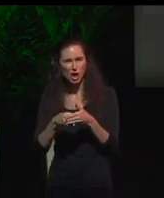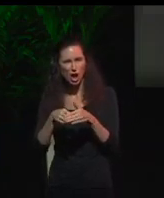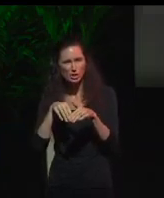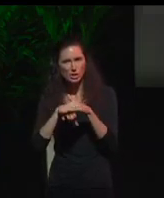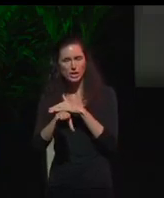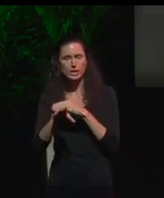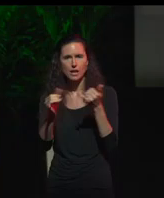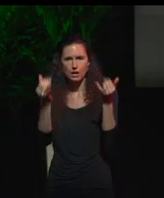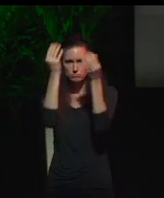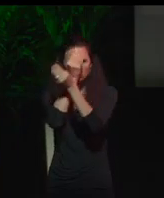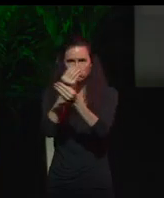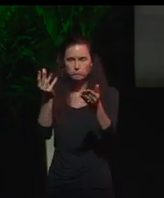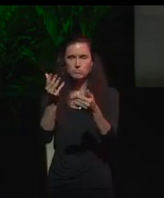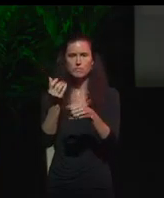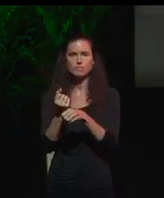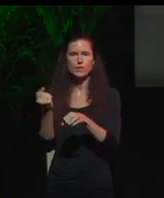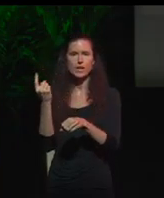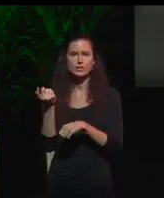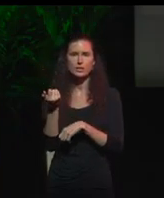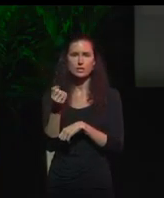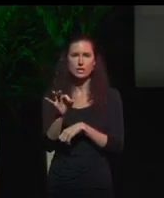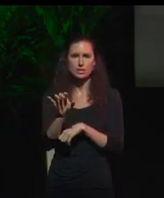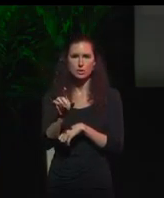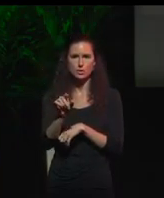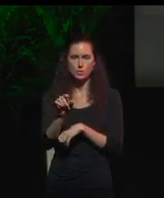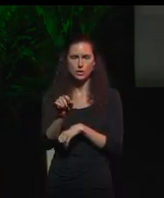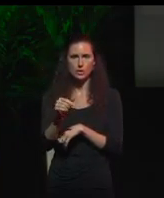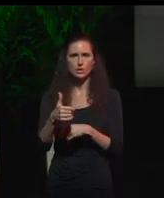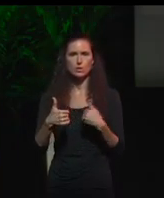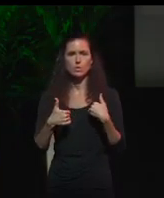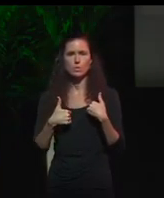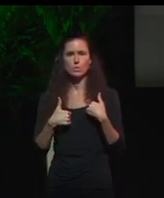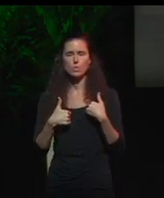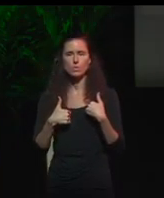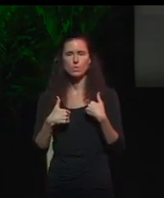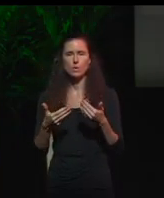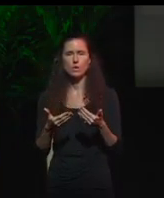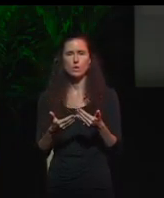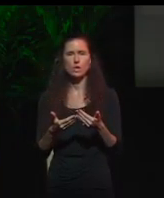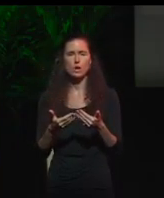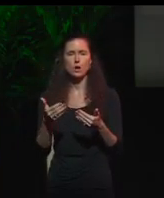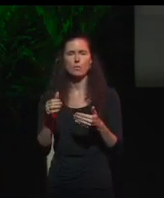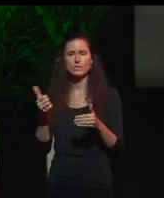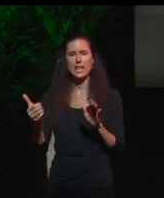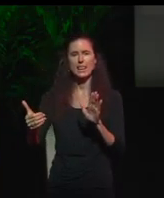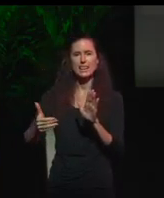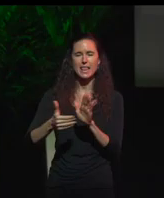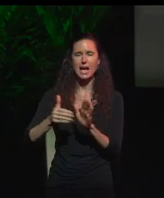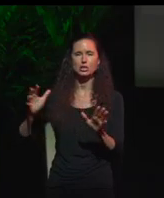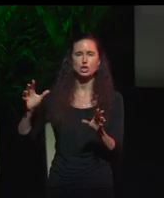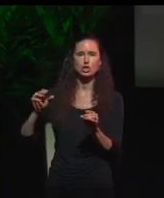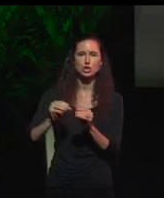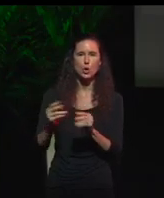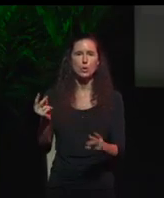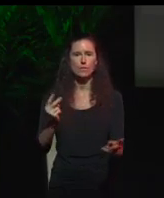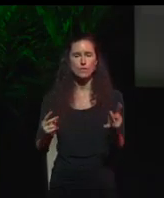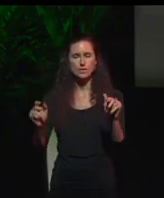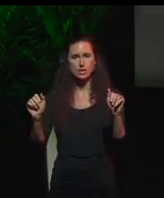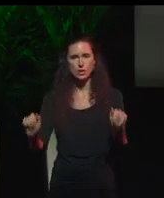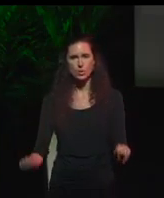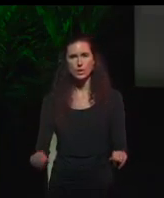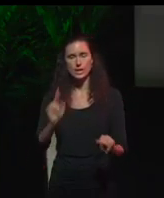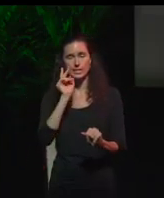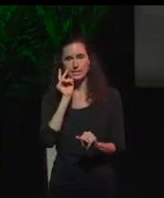Just a little heads up that last year in 1920, we had nearly 10,000 total visits to the FRCs. So we see that